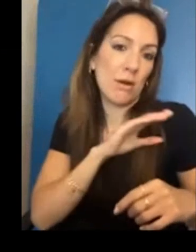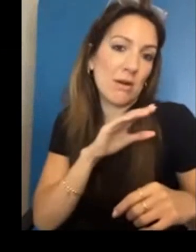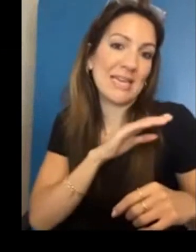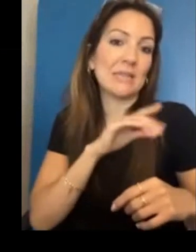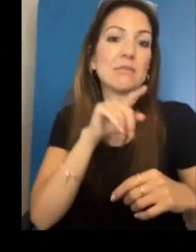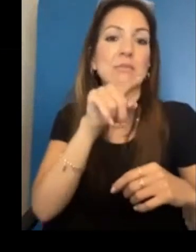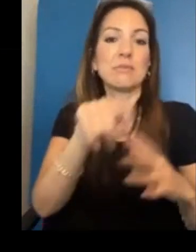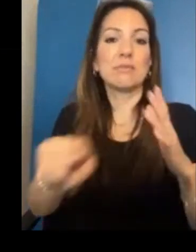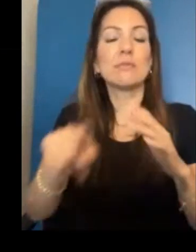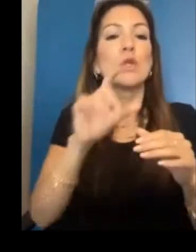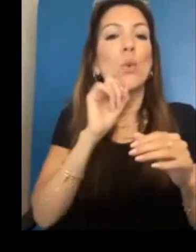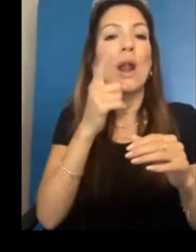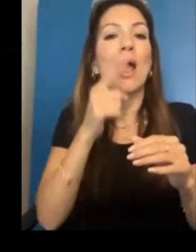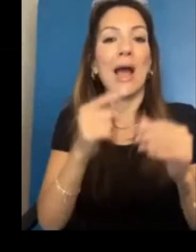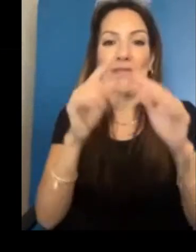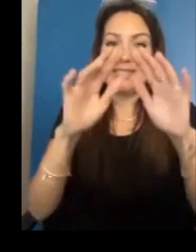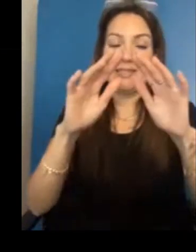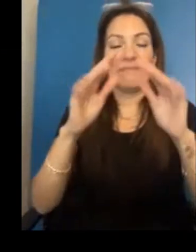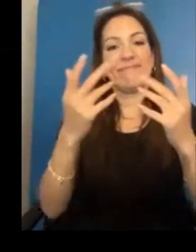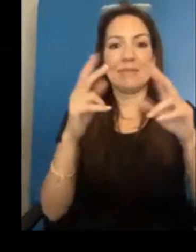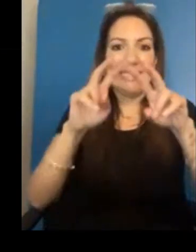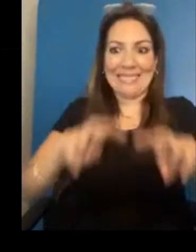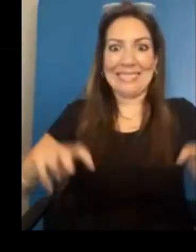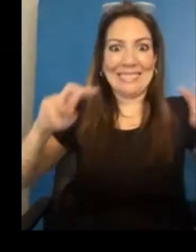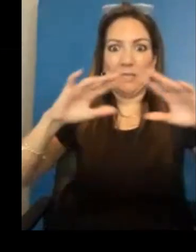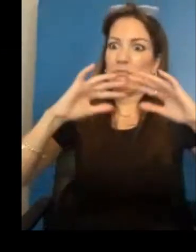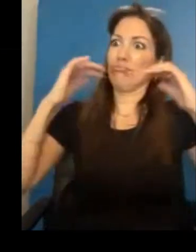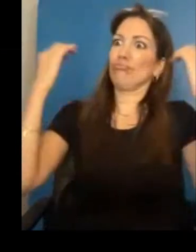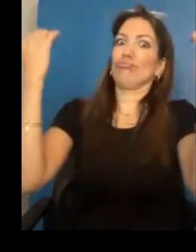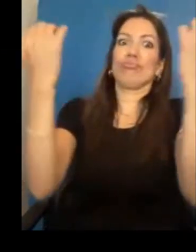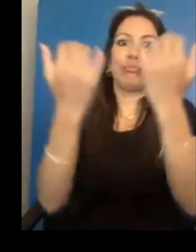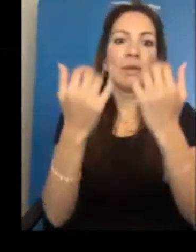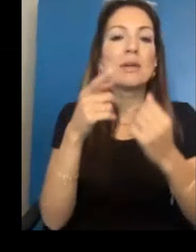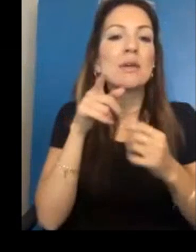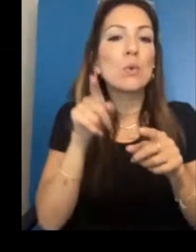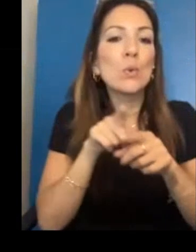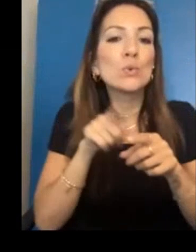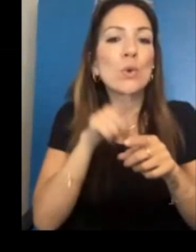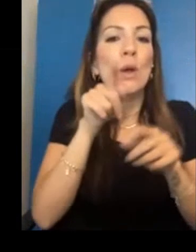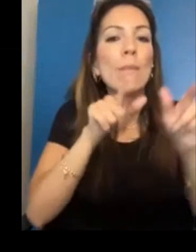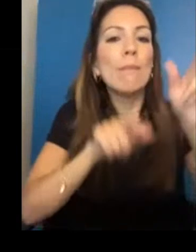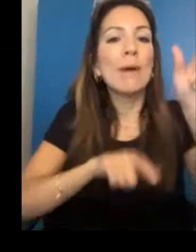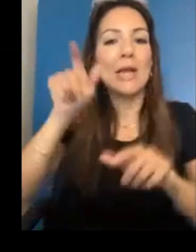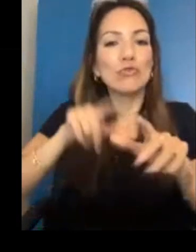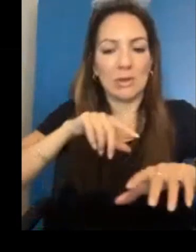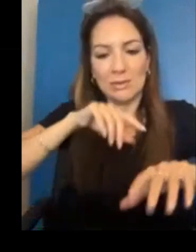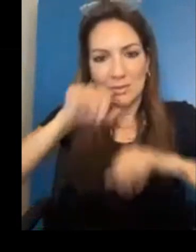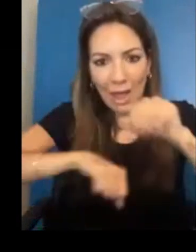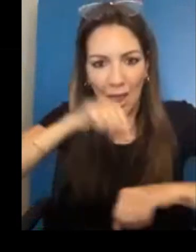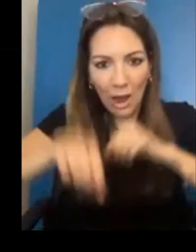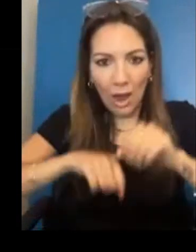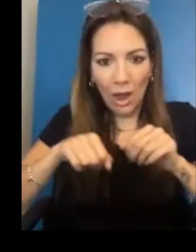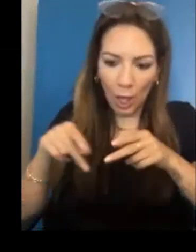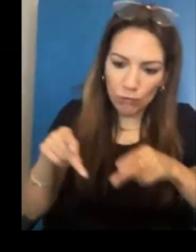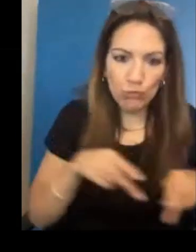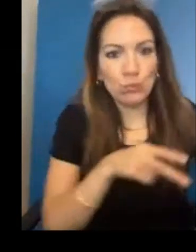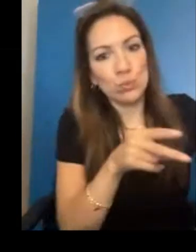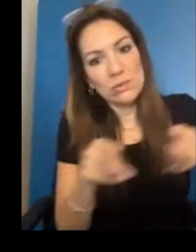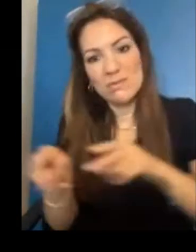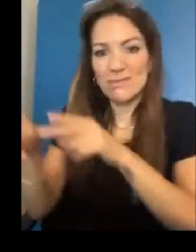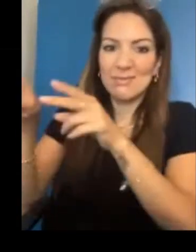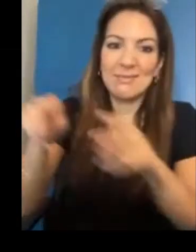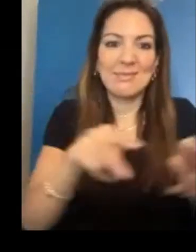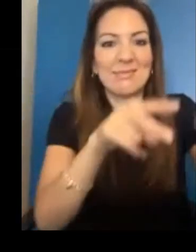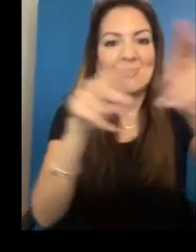we'll have amphitheatre seating and pedestrian cycle routes that I mentioned, one out to St George's Grove and another out to